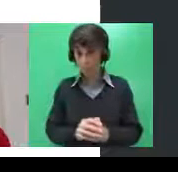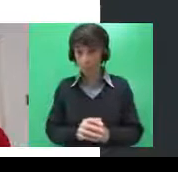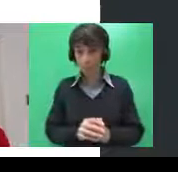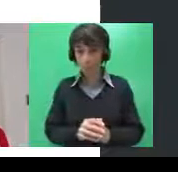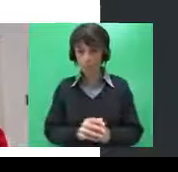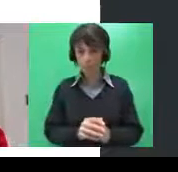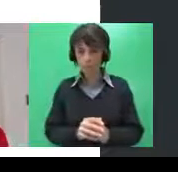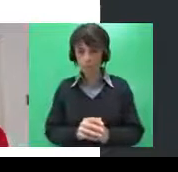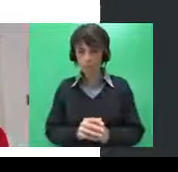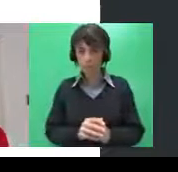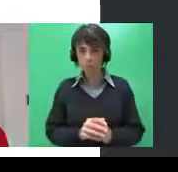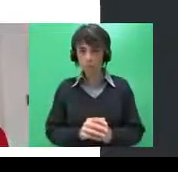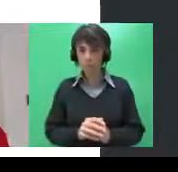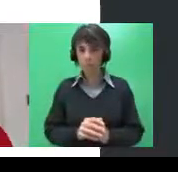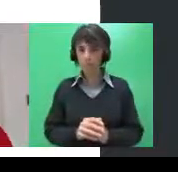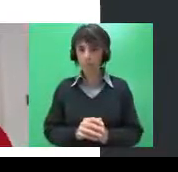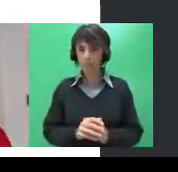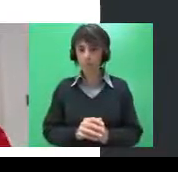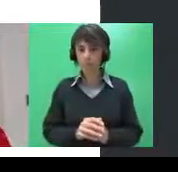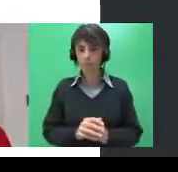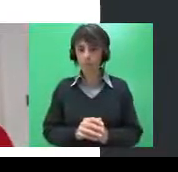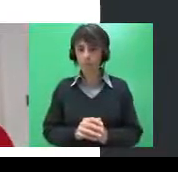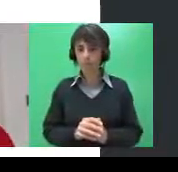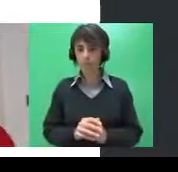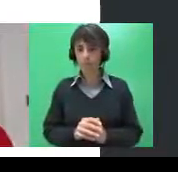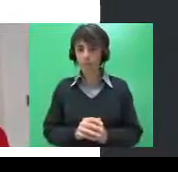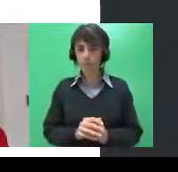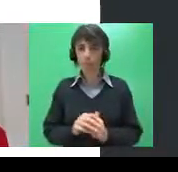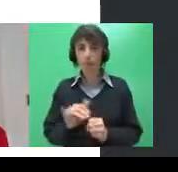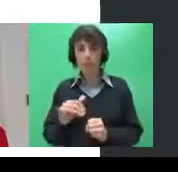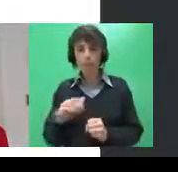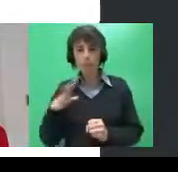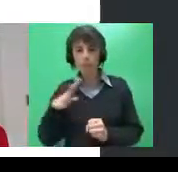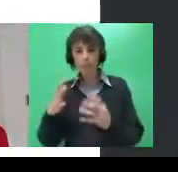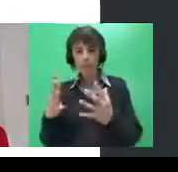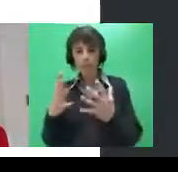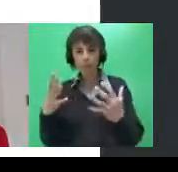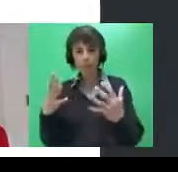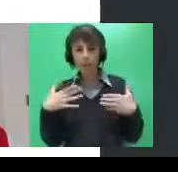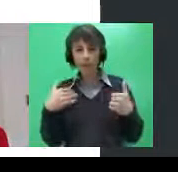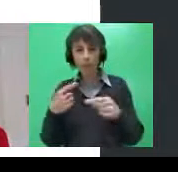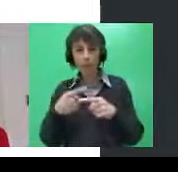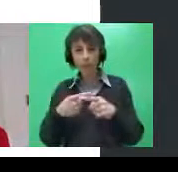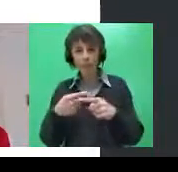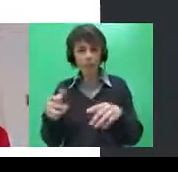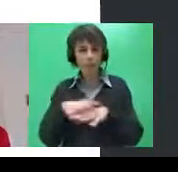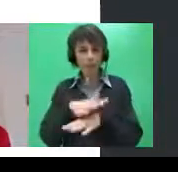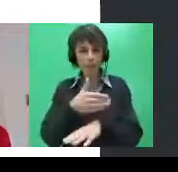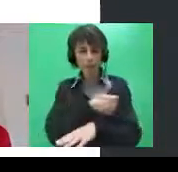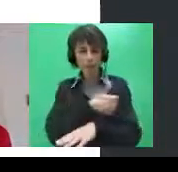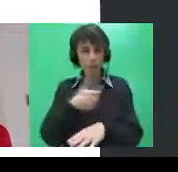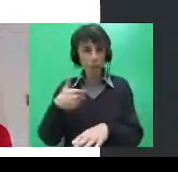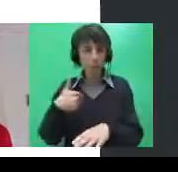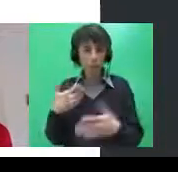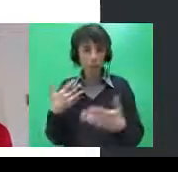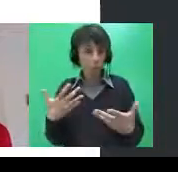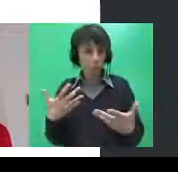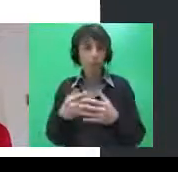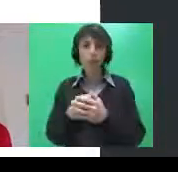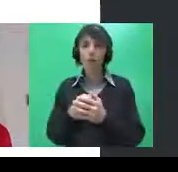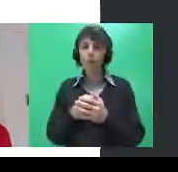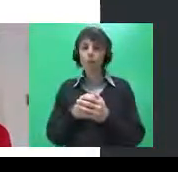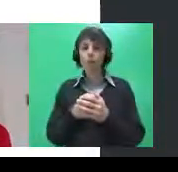touched on by colleagues from Public Health England earlier on, but we've got as part of the keynote. But if you look at